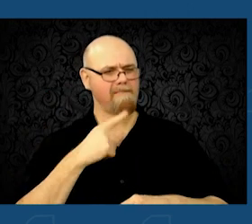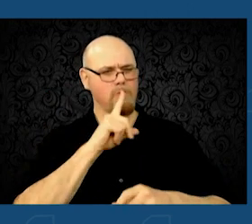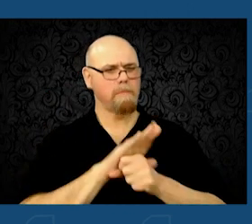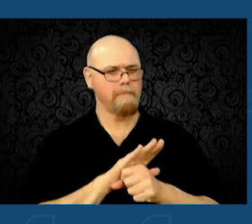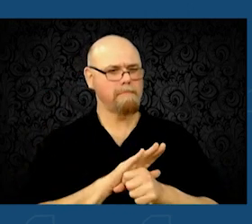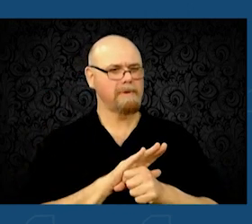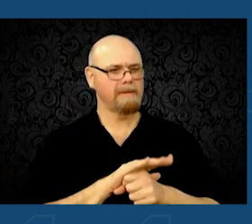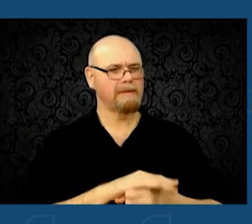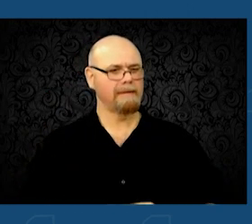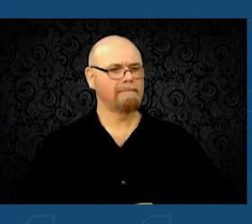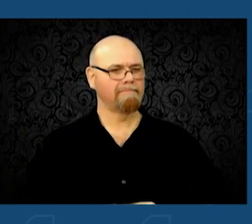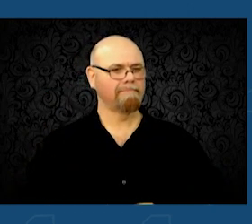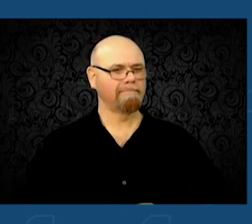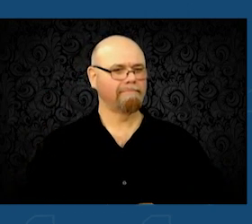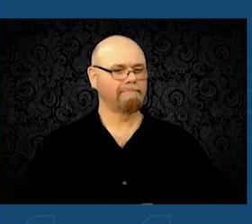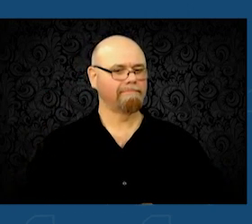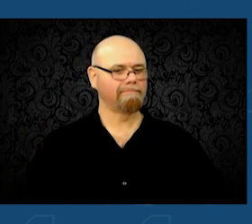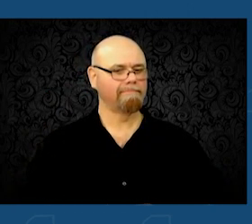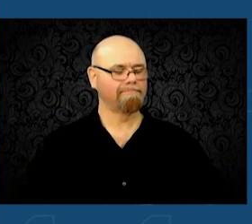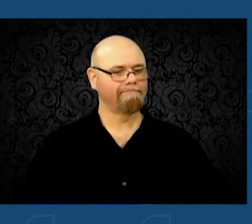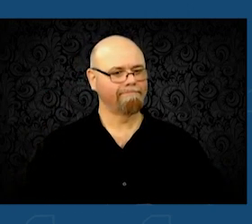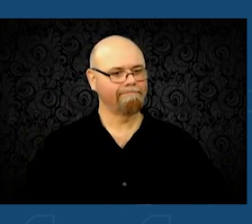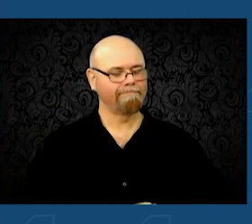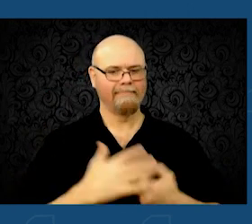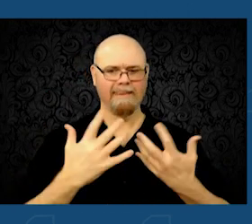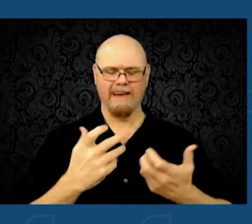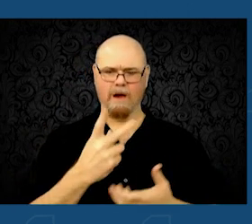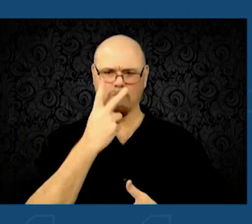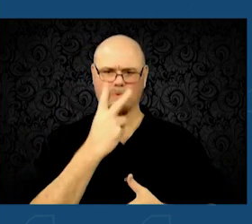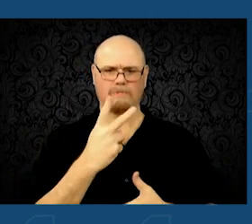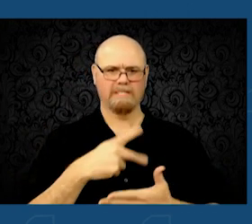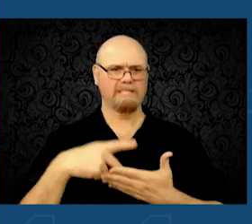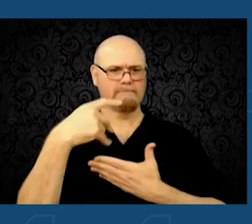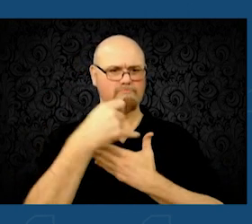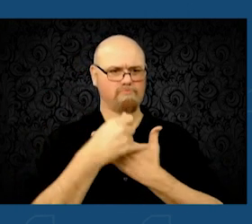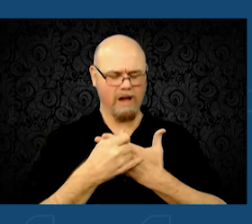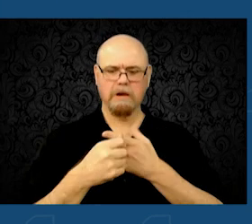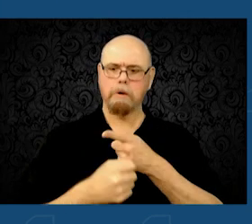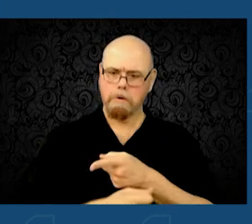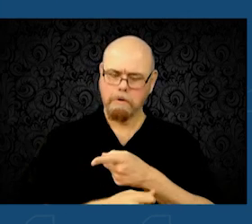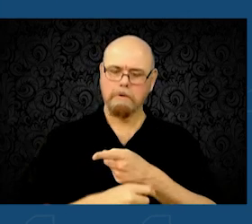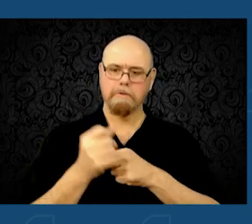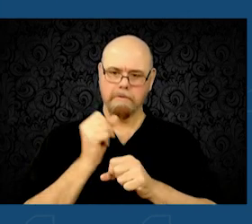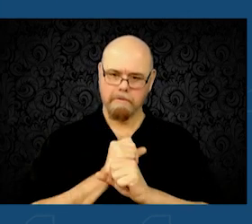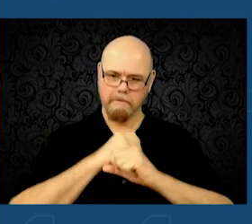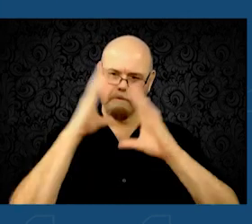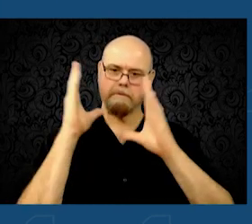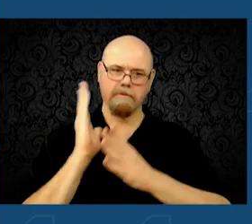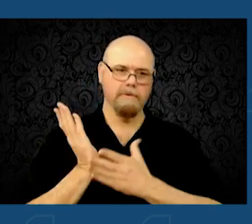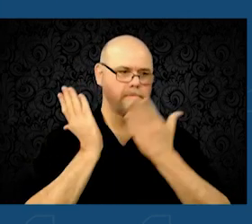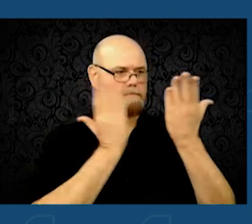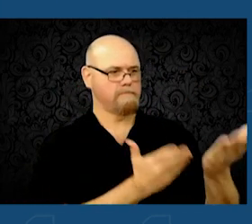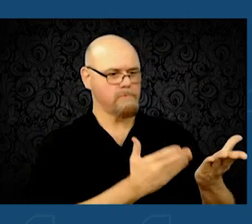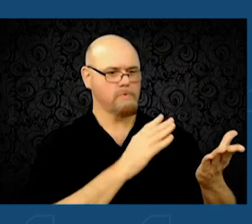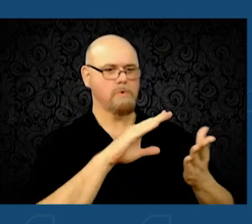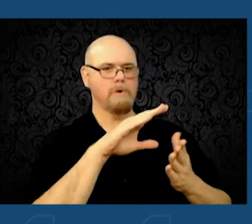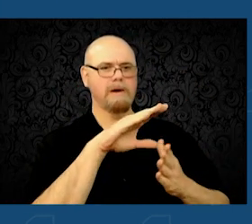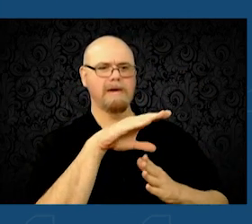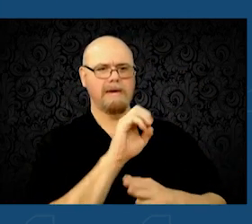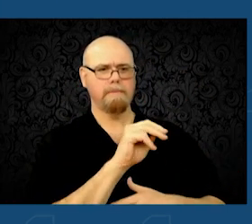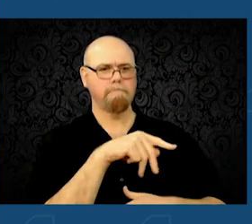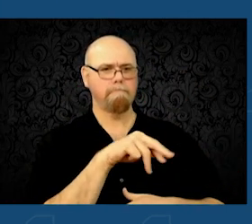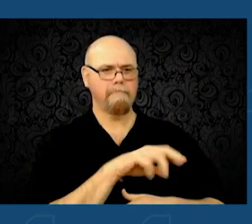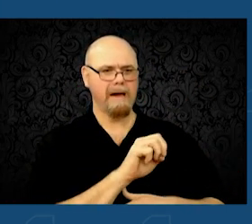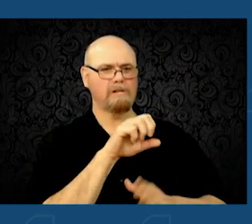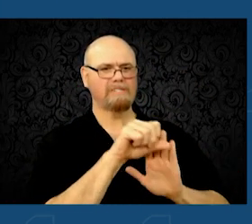to see a project and present it to you at Empire State Development. And I remember your exact words,